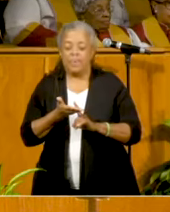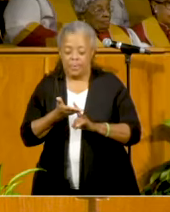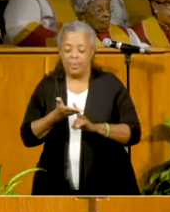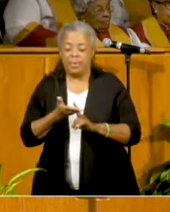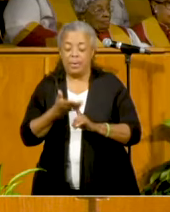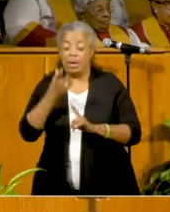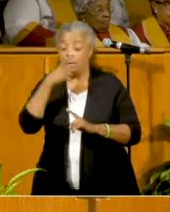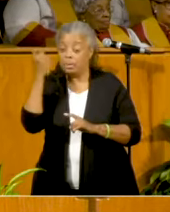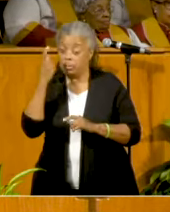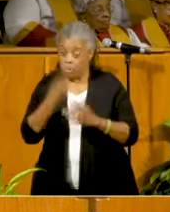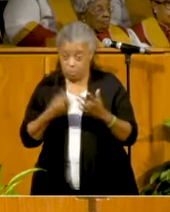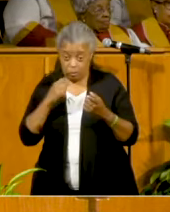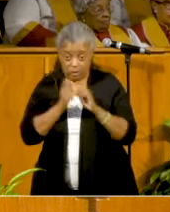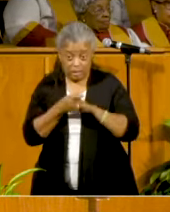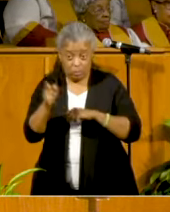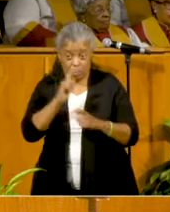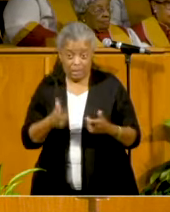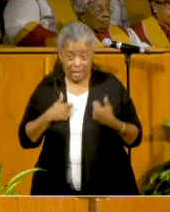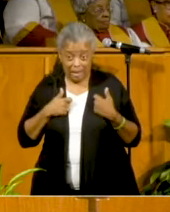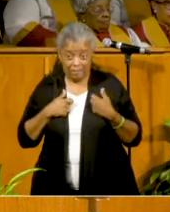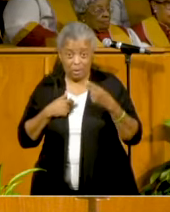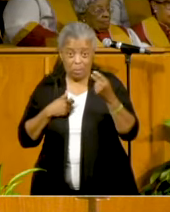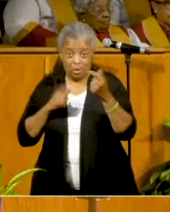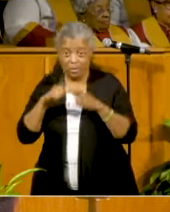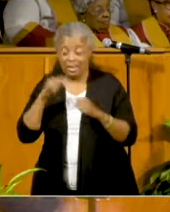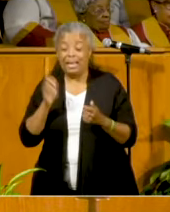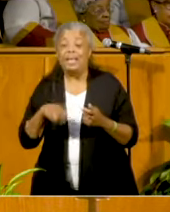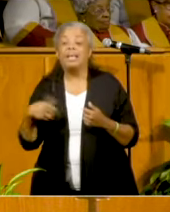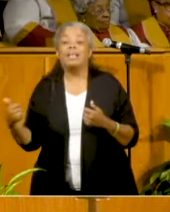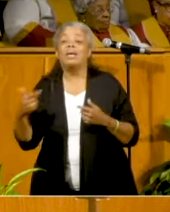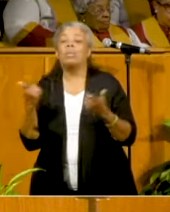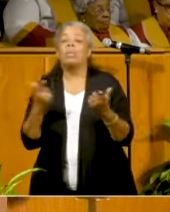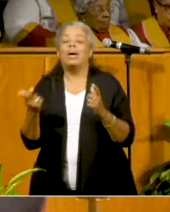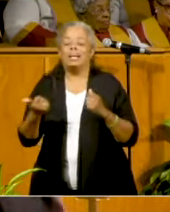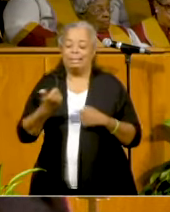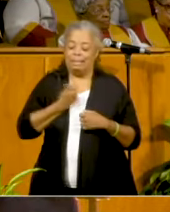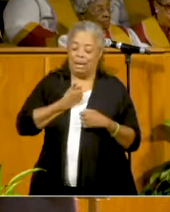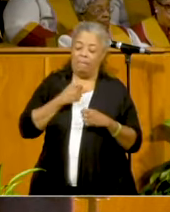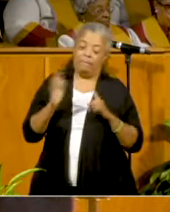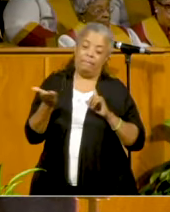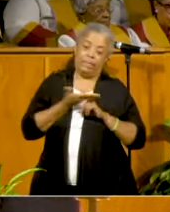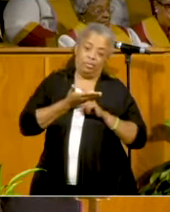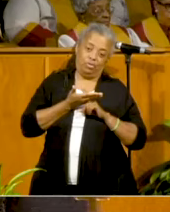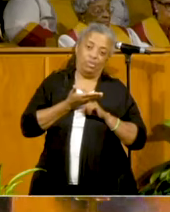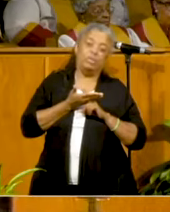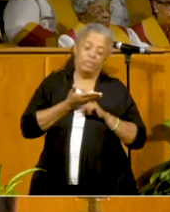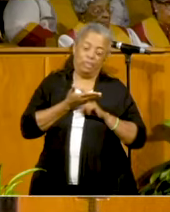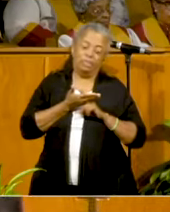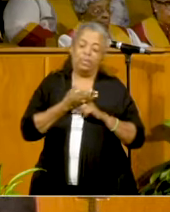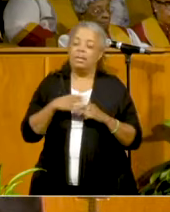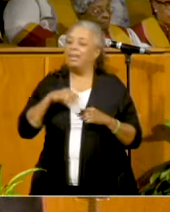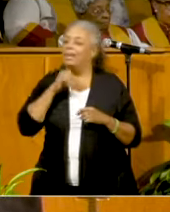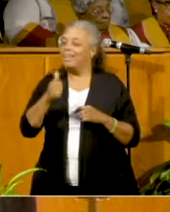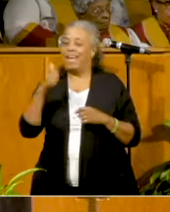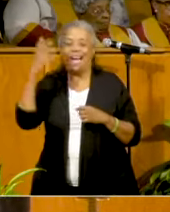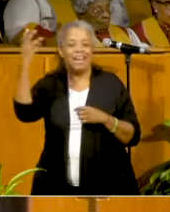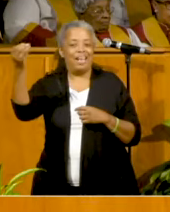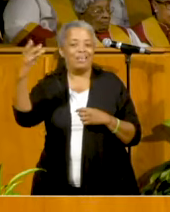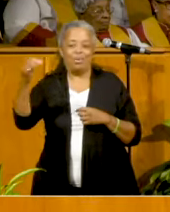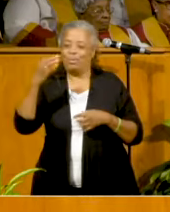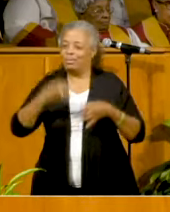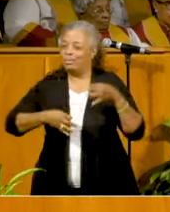Because what will change your life quicker than anything is self-conviction. Not